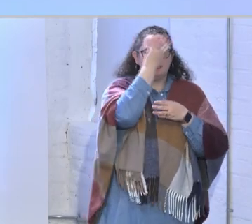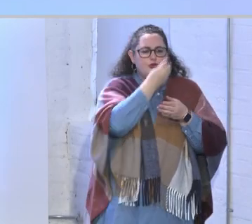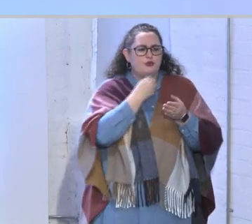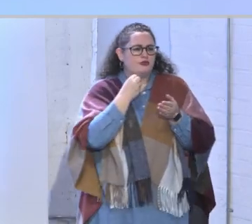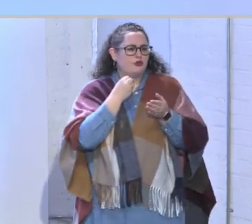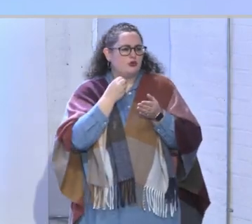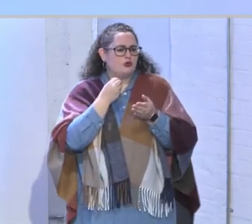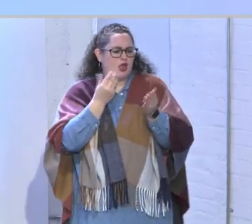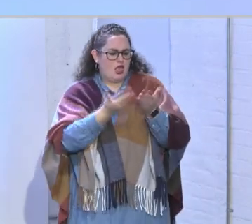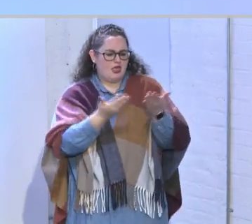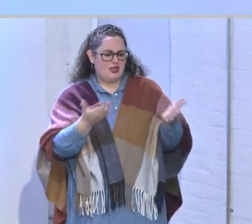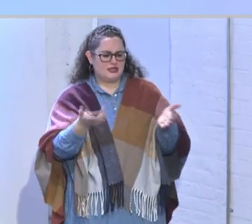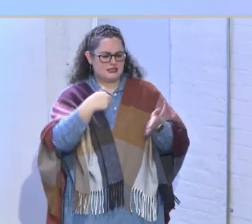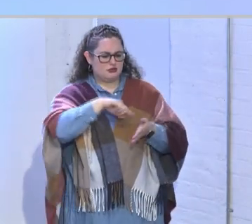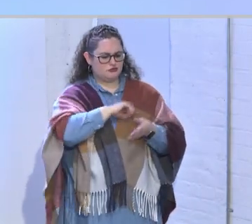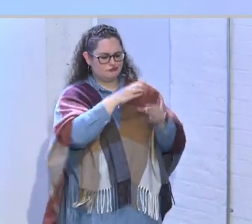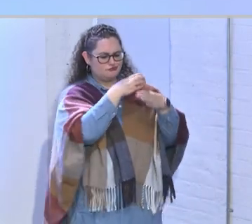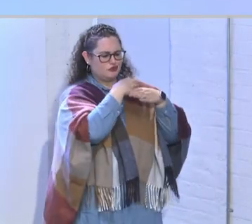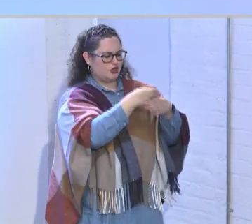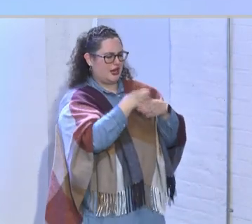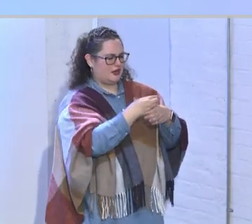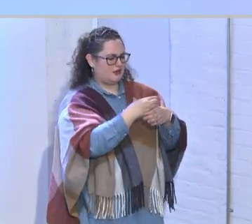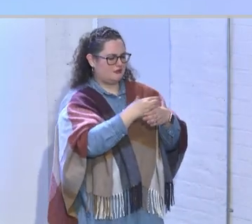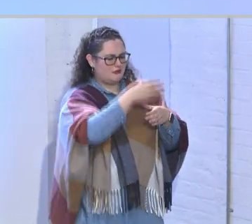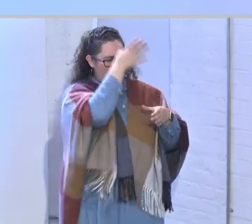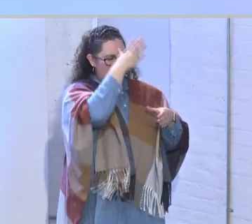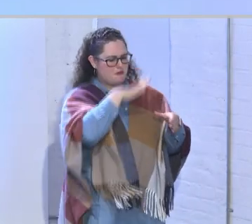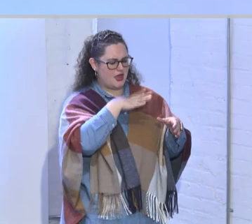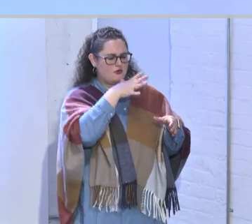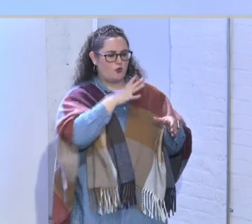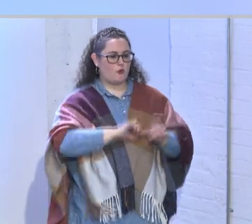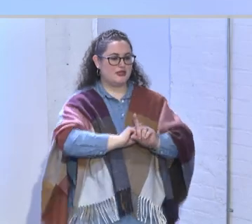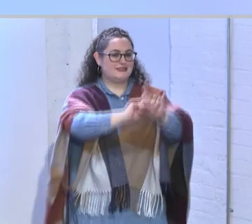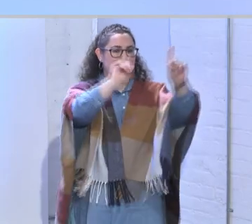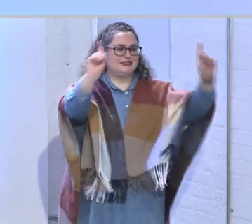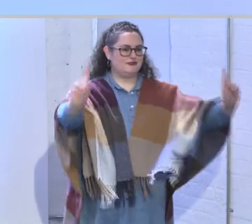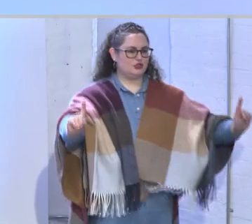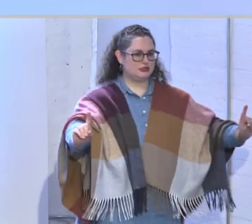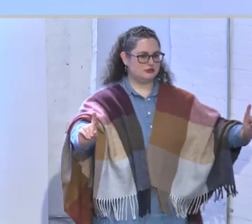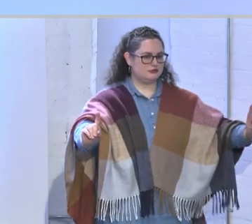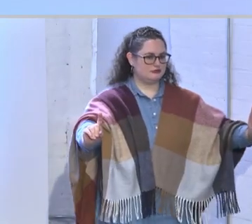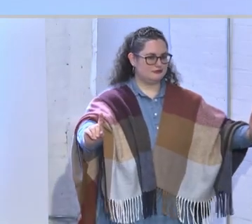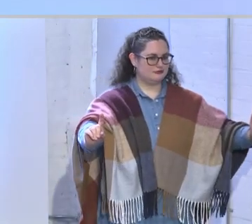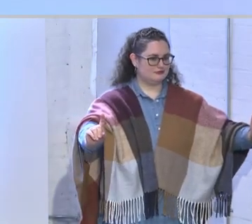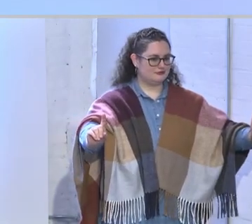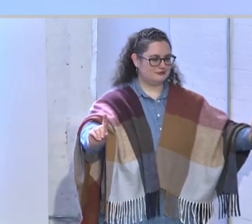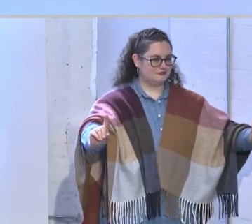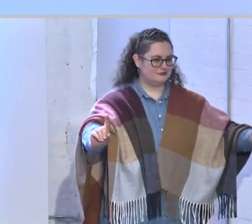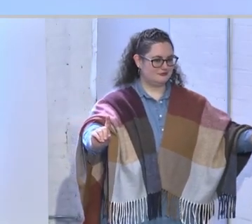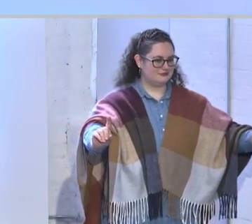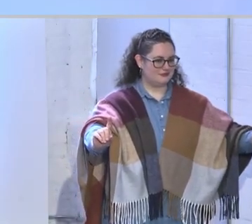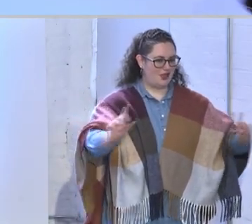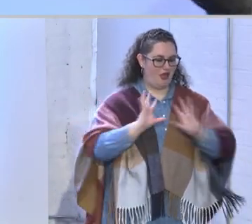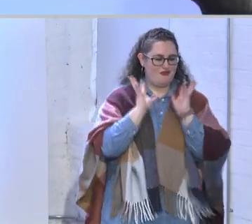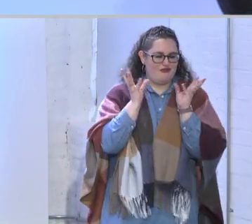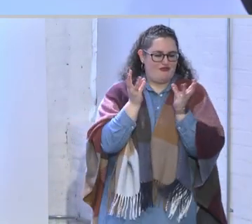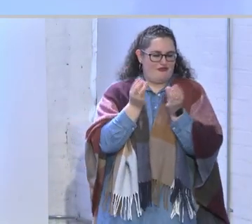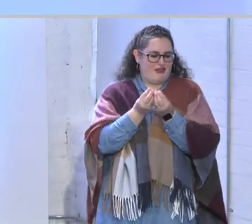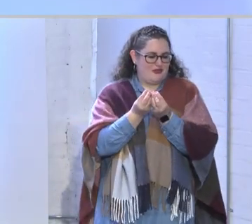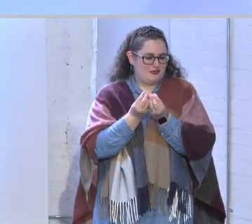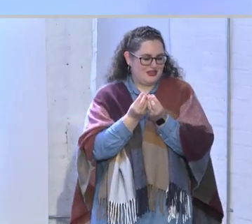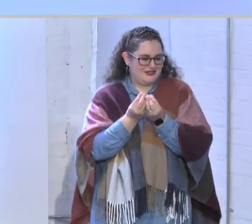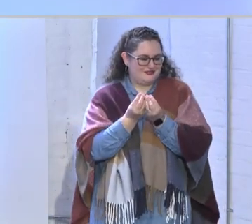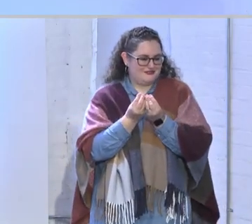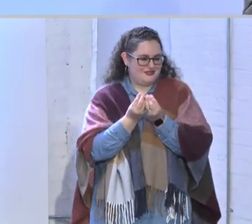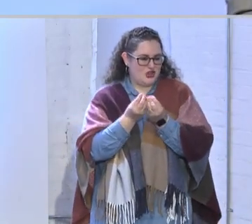flourishing is that he created different genders. That's awesome. I mean, it's part of God's flourishing. He created the family and said, you're going to come